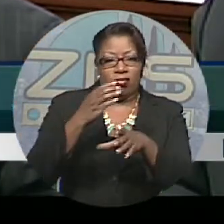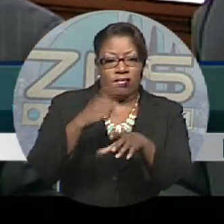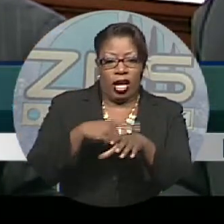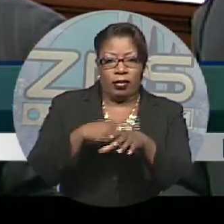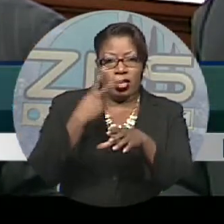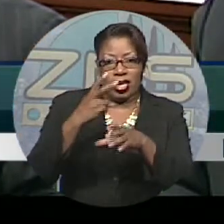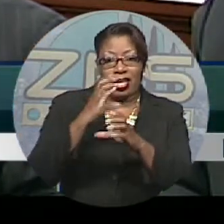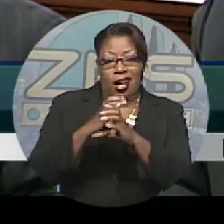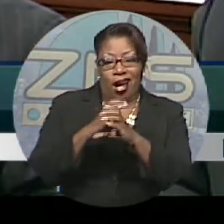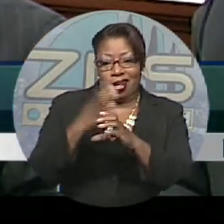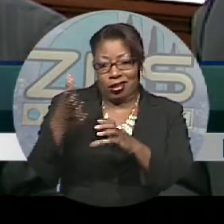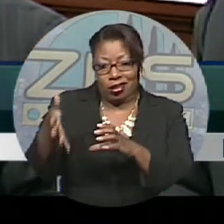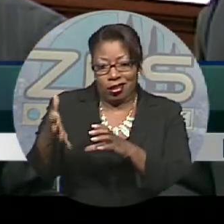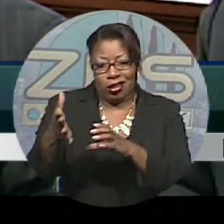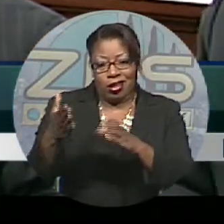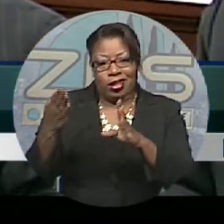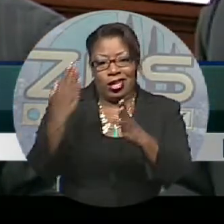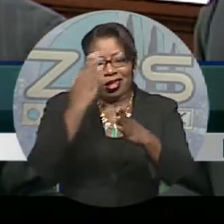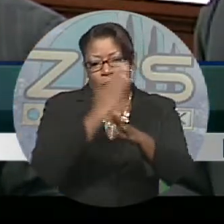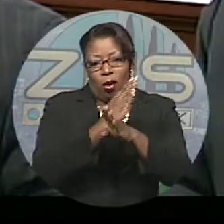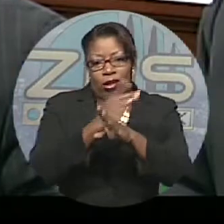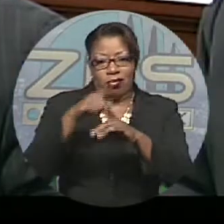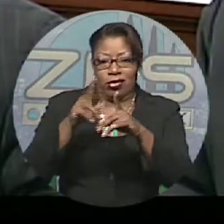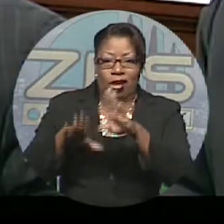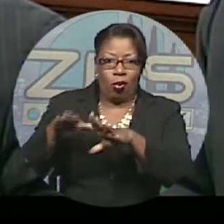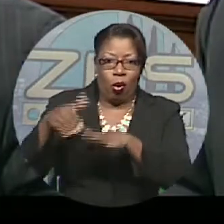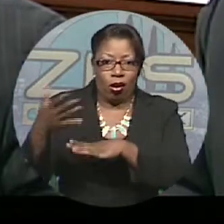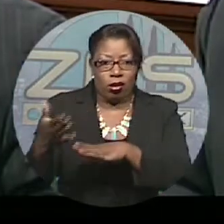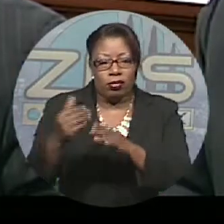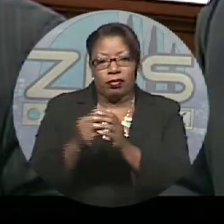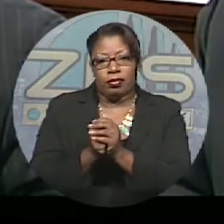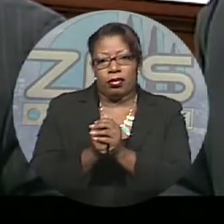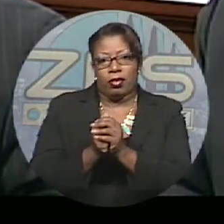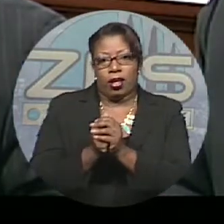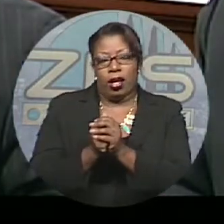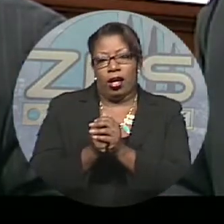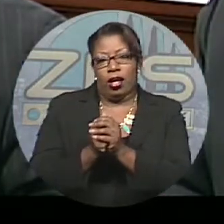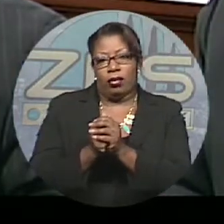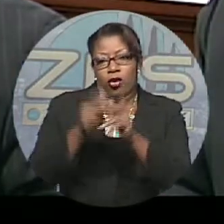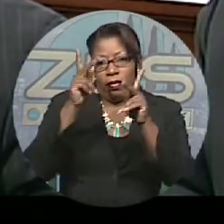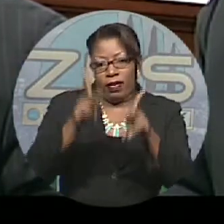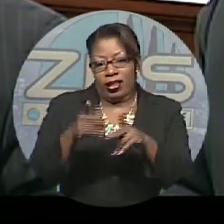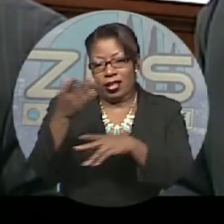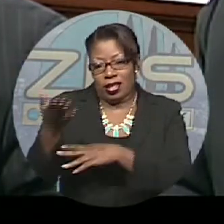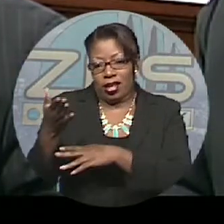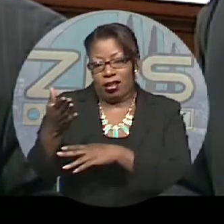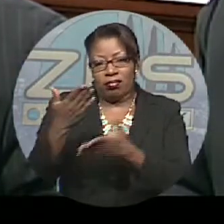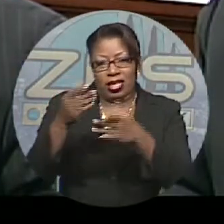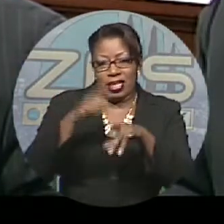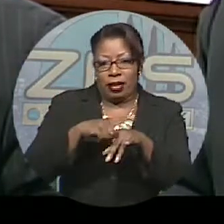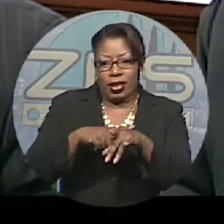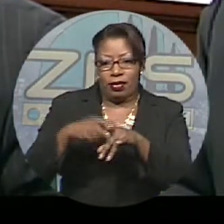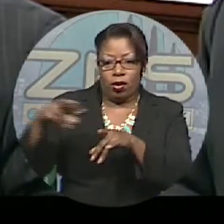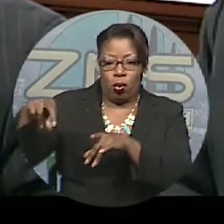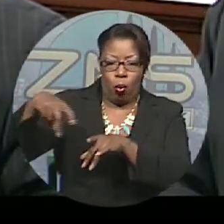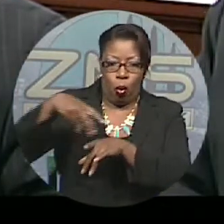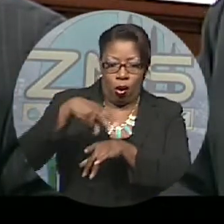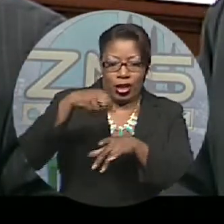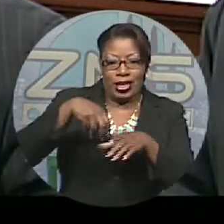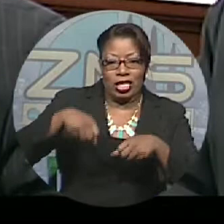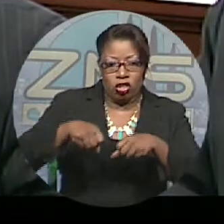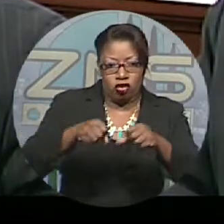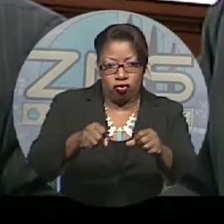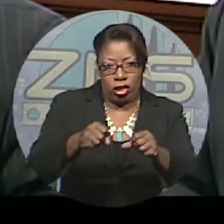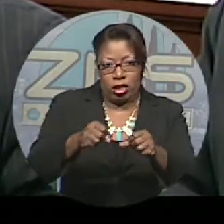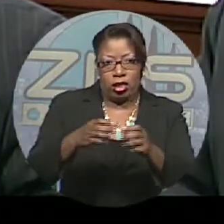they meet vendors blocking the sidewalks. And so they have to oftentimes step down into the street.